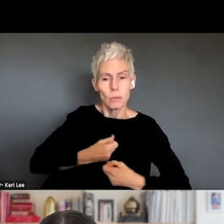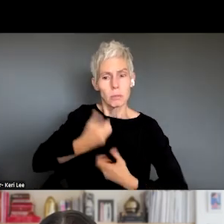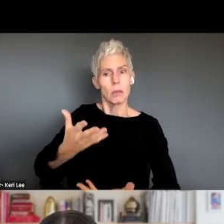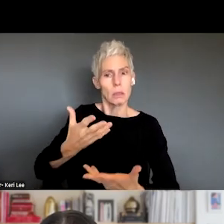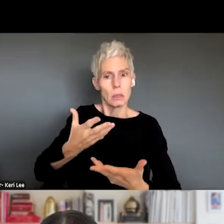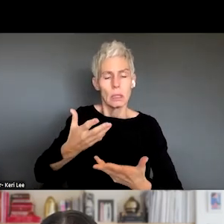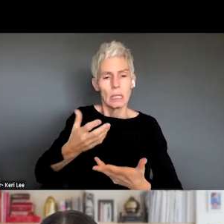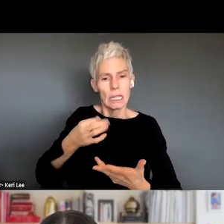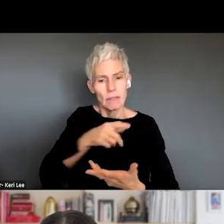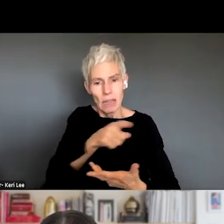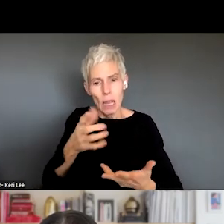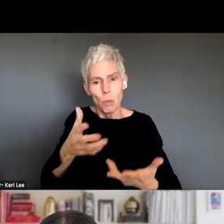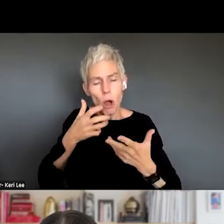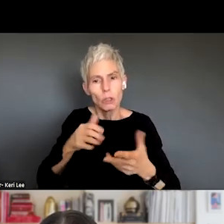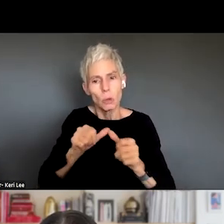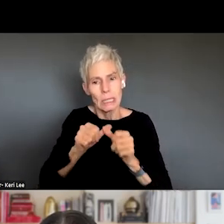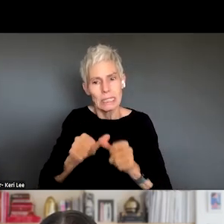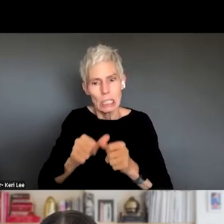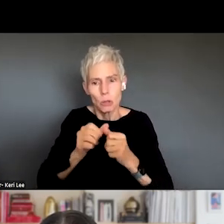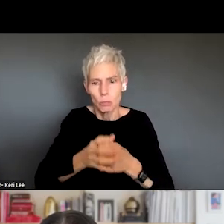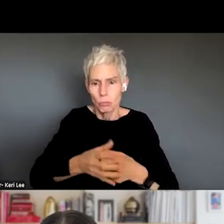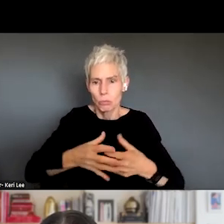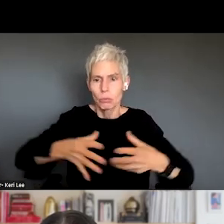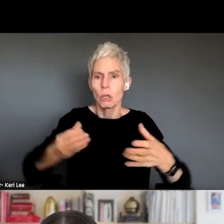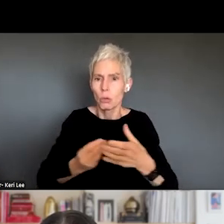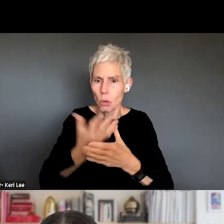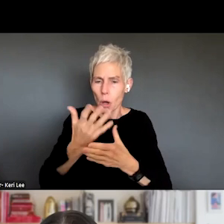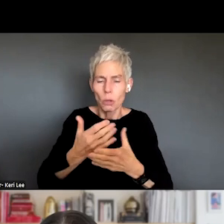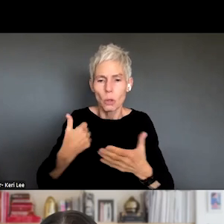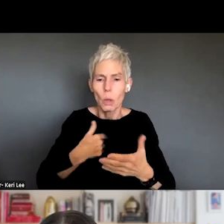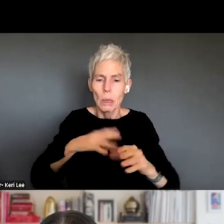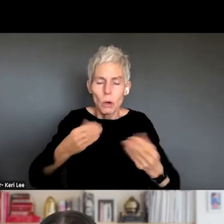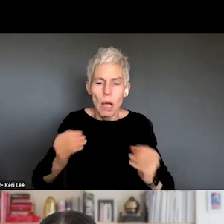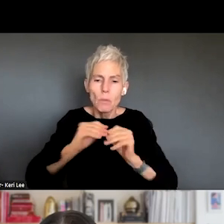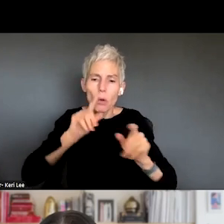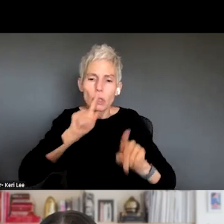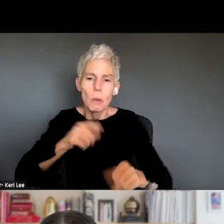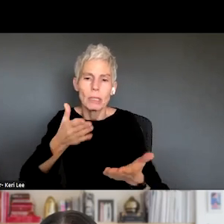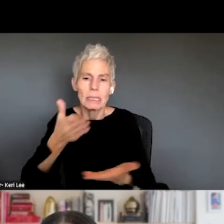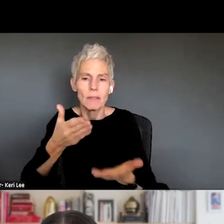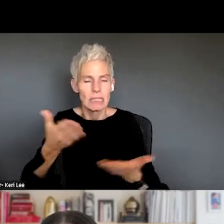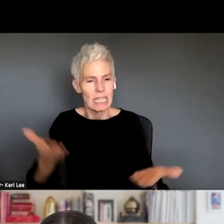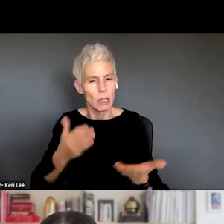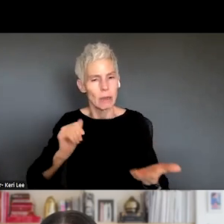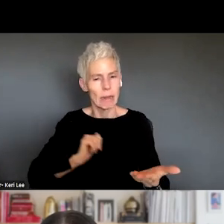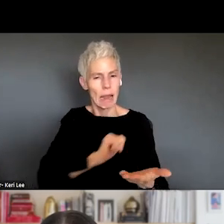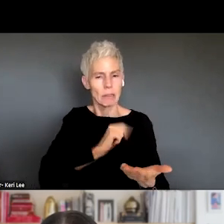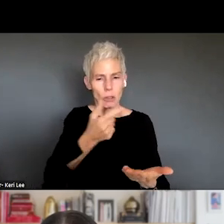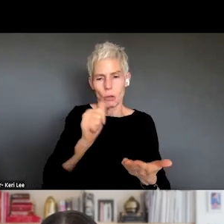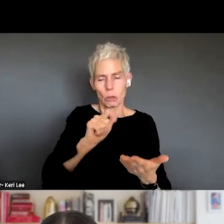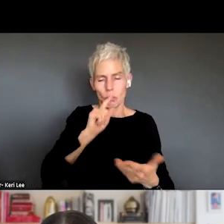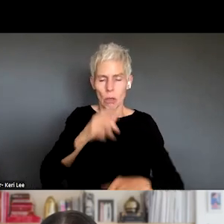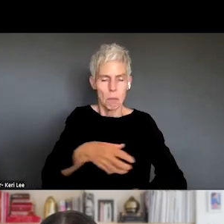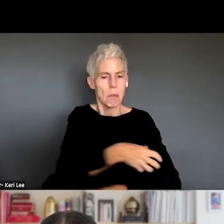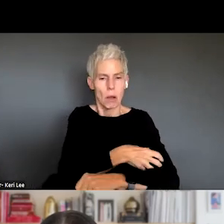building out our continuum of response services here in our city. So it's been really, really powerful for us to